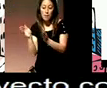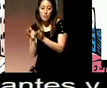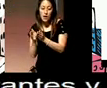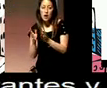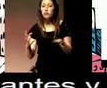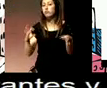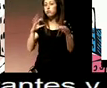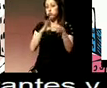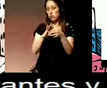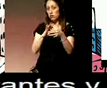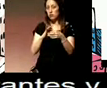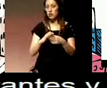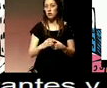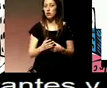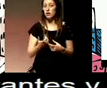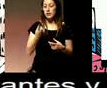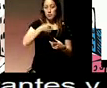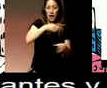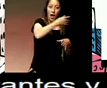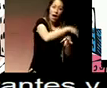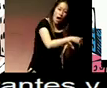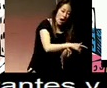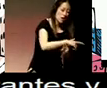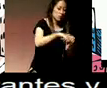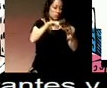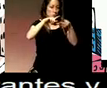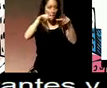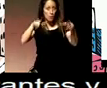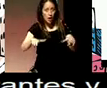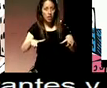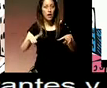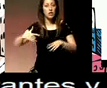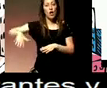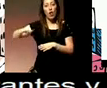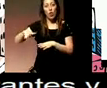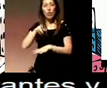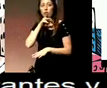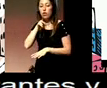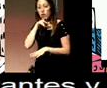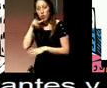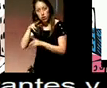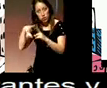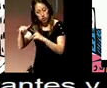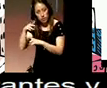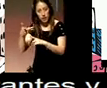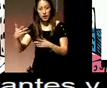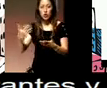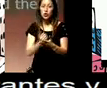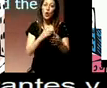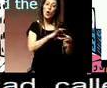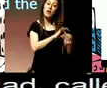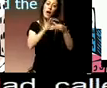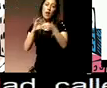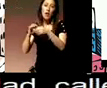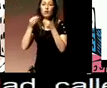streets, squares, green urban spaces in the historical city. And the new accessible sites are interwoven